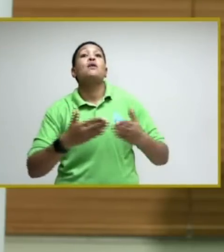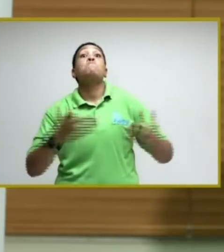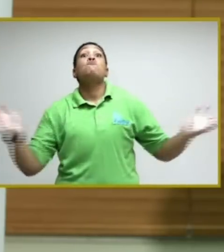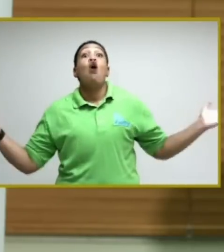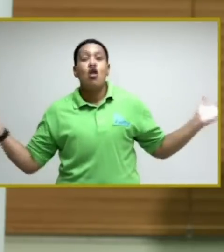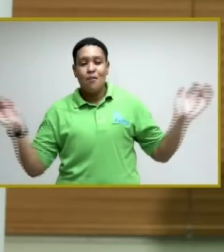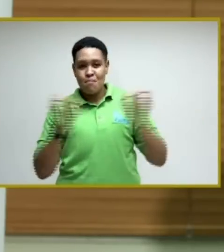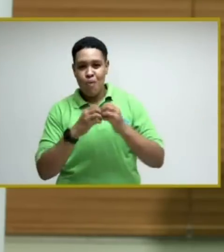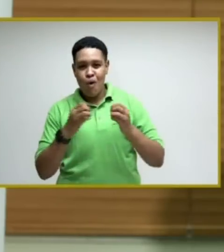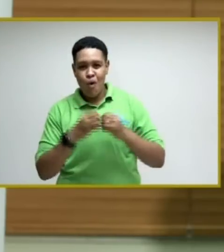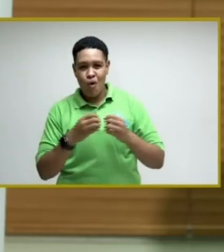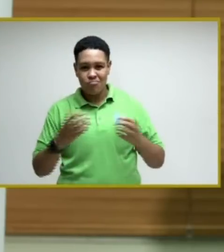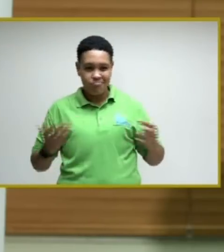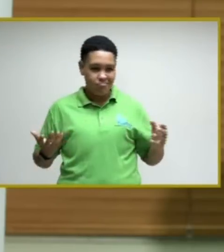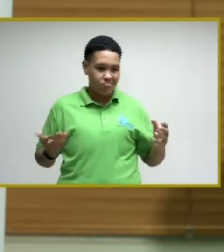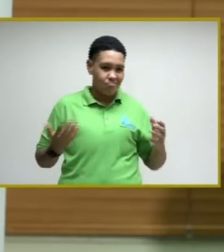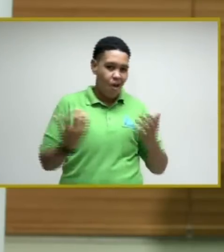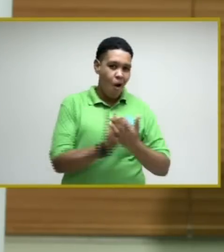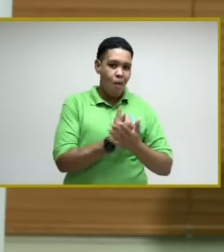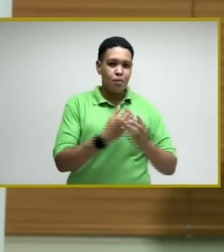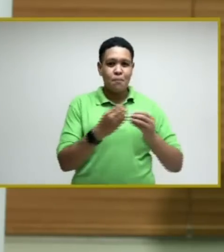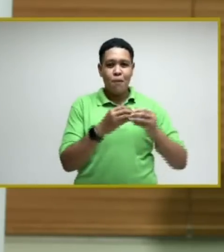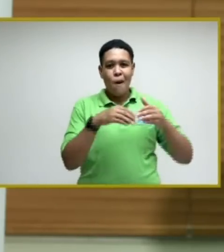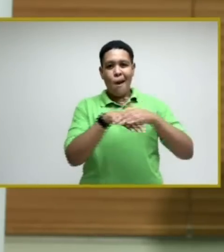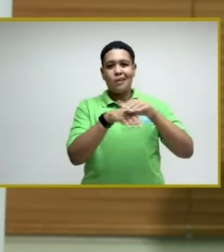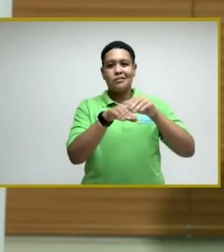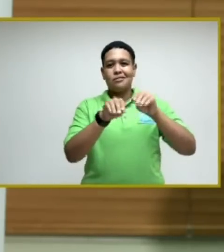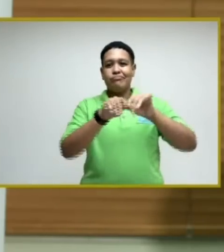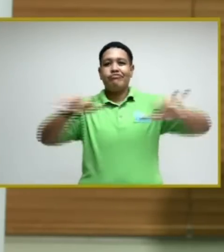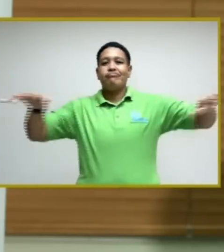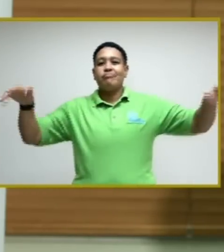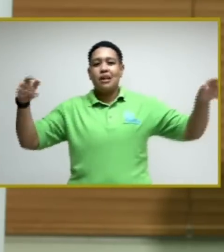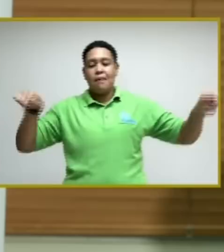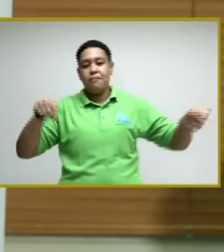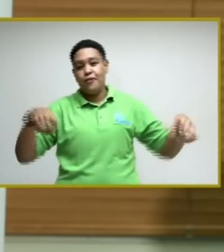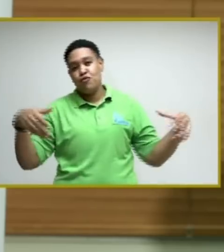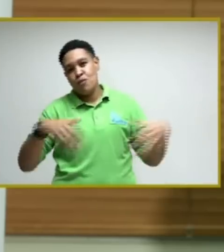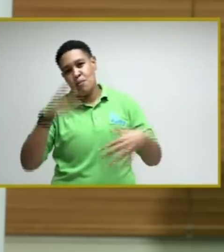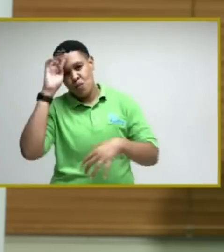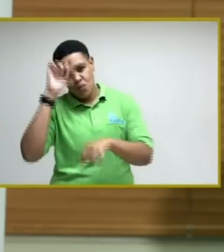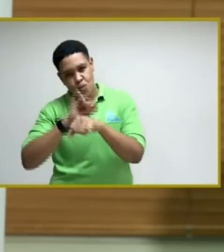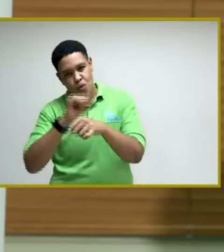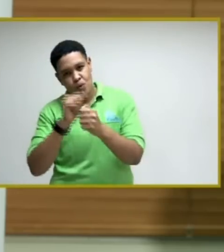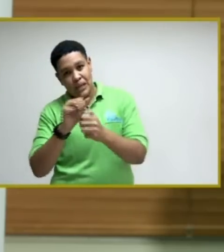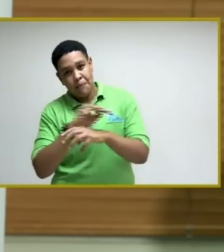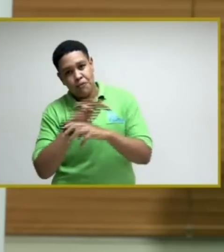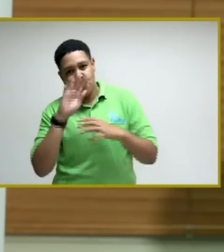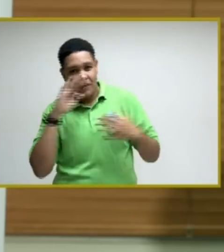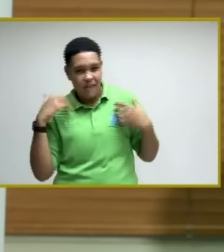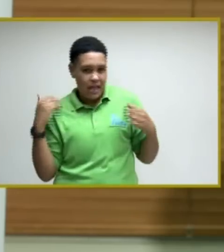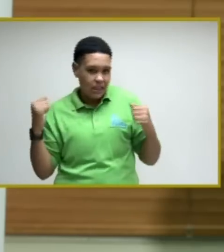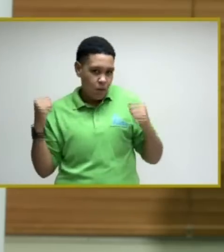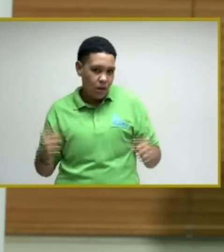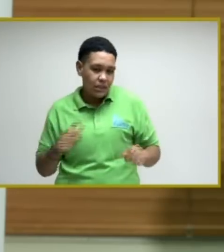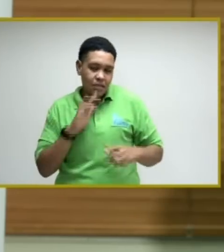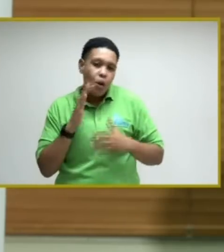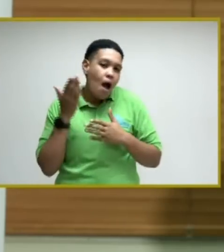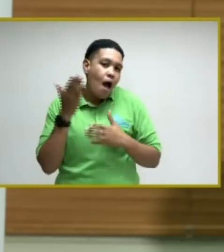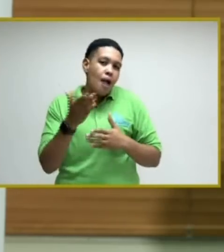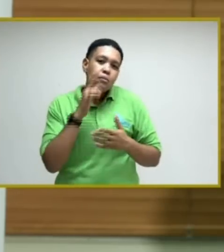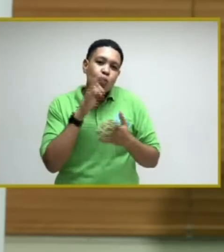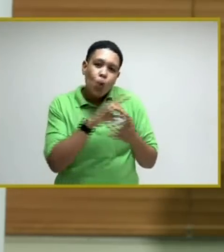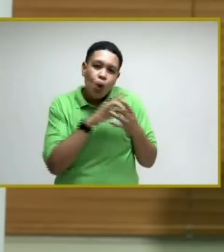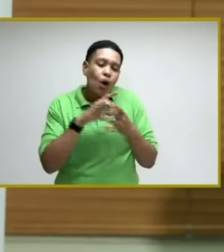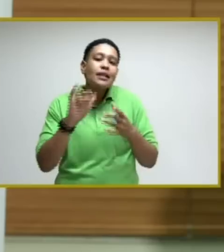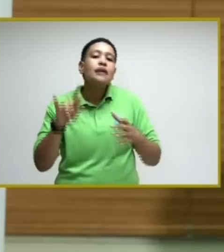create more opportunities. And this group will work with the Ministry of Health and Wellness to help to coordinate that. And